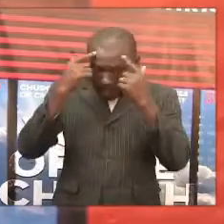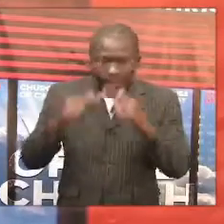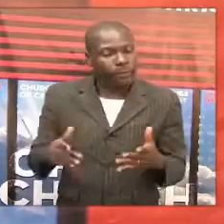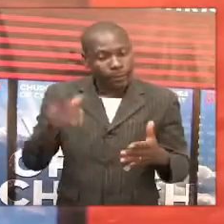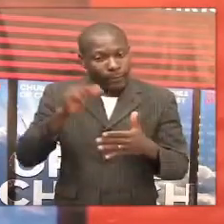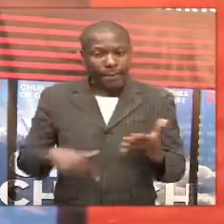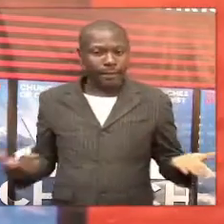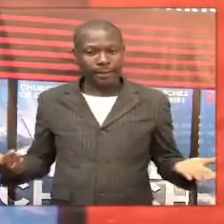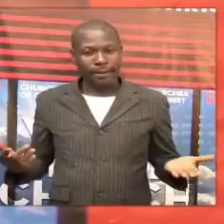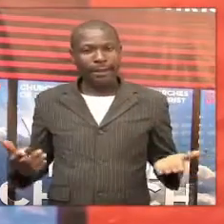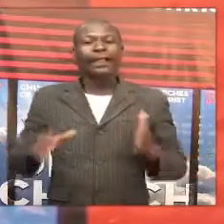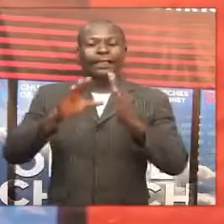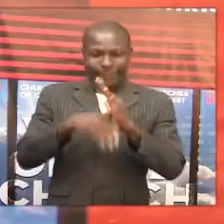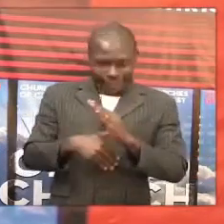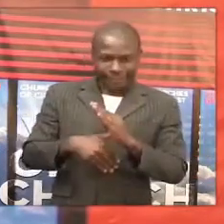Anase humida.